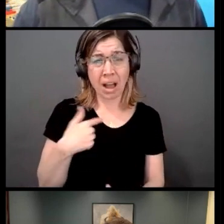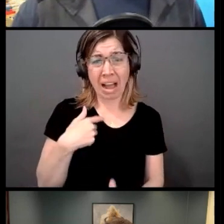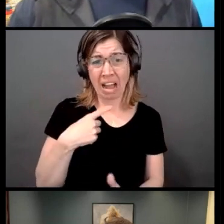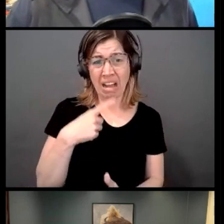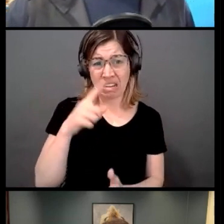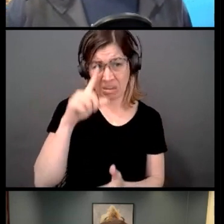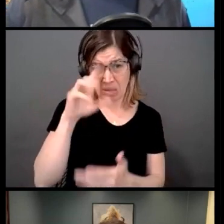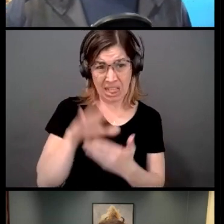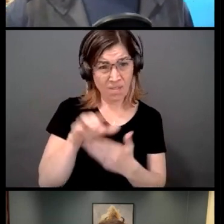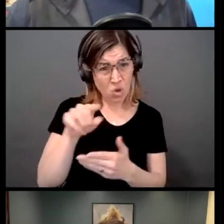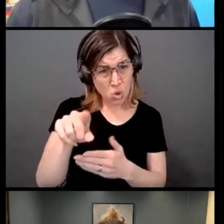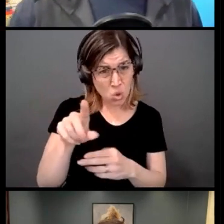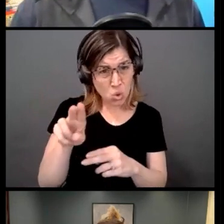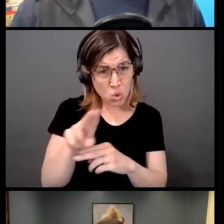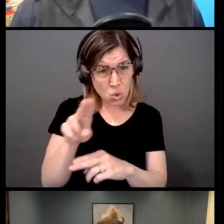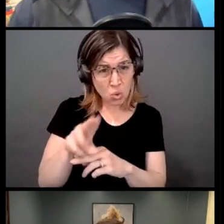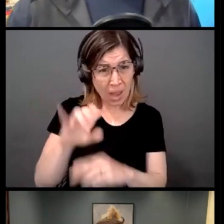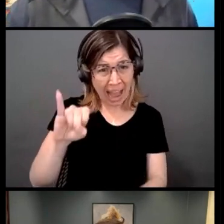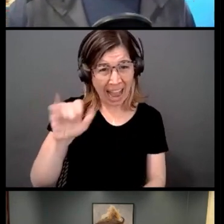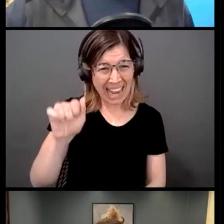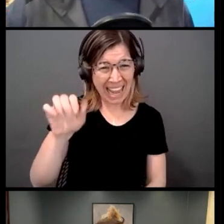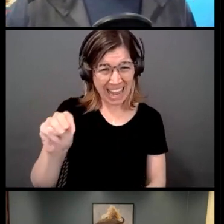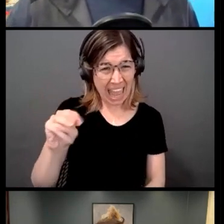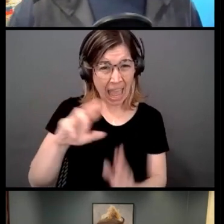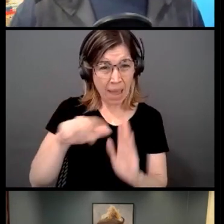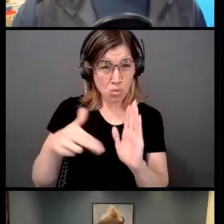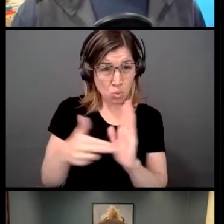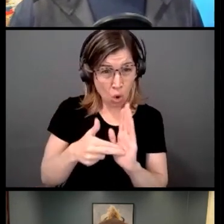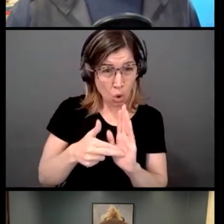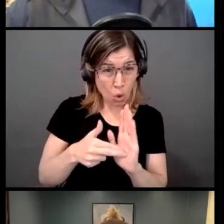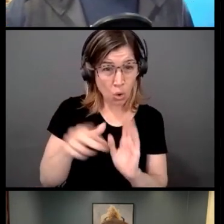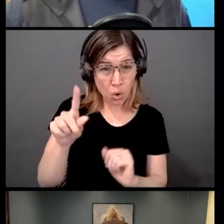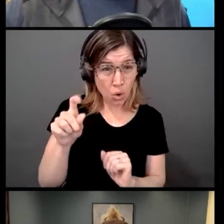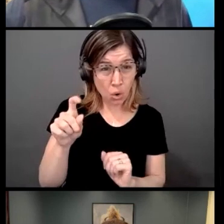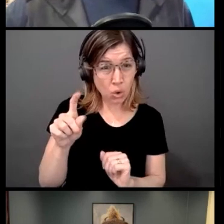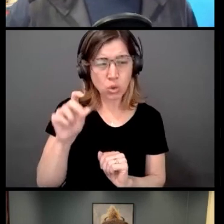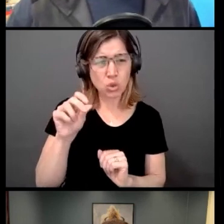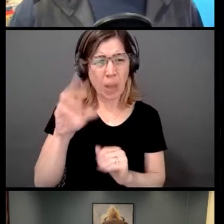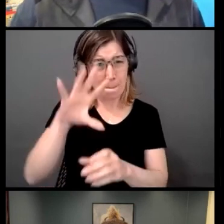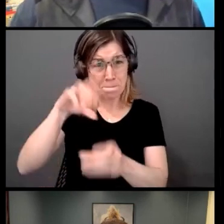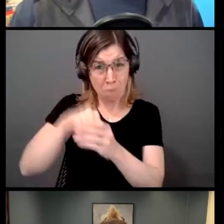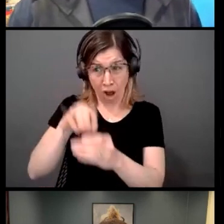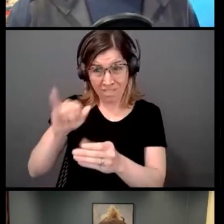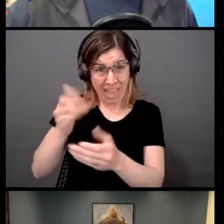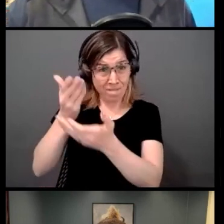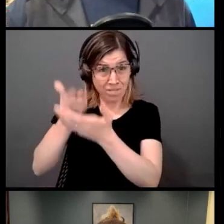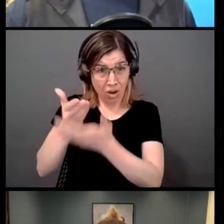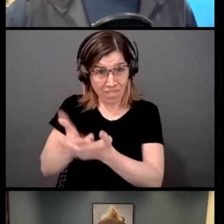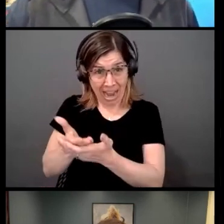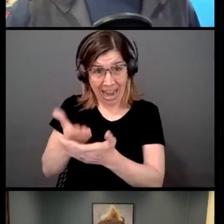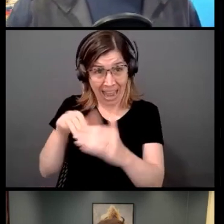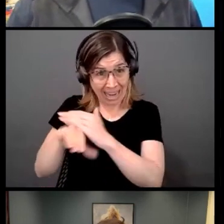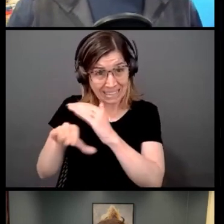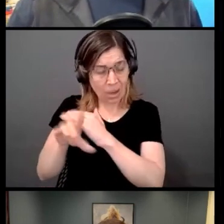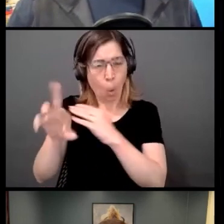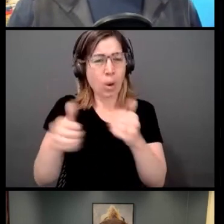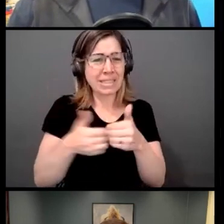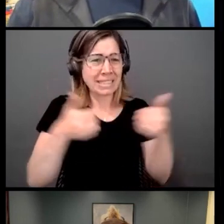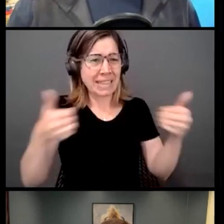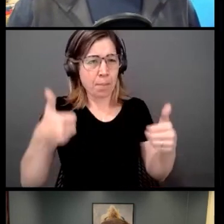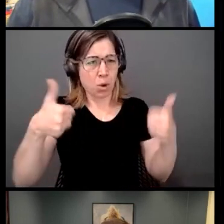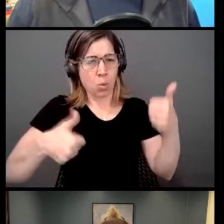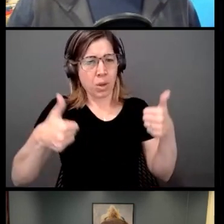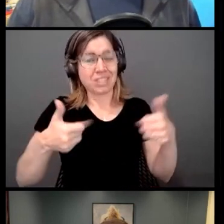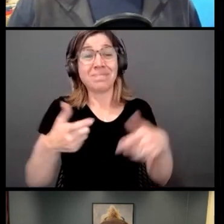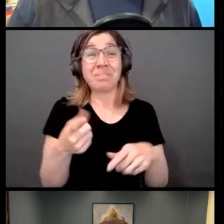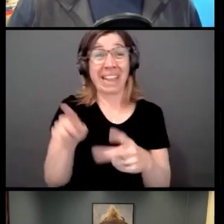you utilizing IAM roles as part of this verified access, or are these two still separate? No, so these two